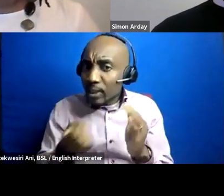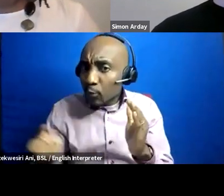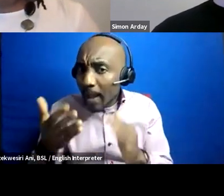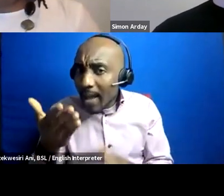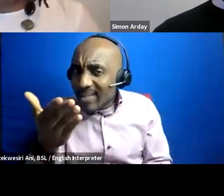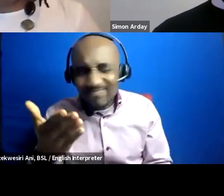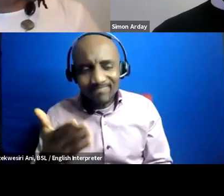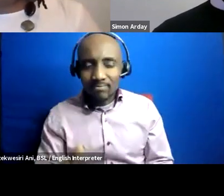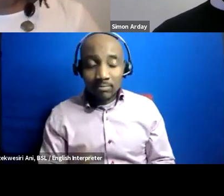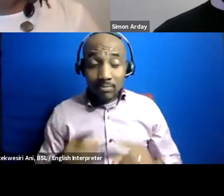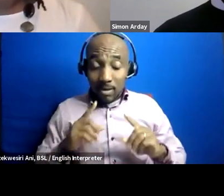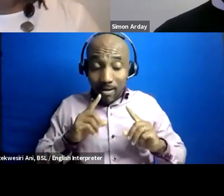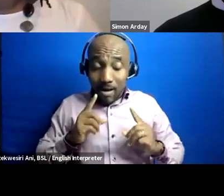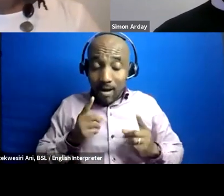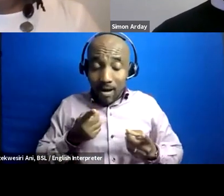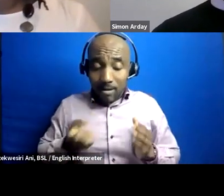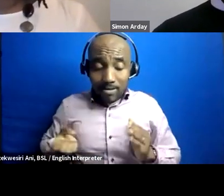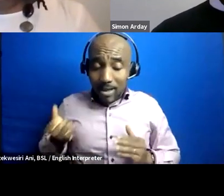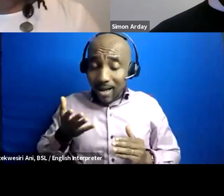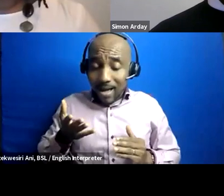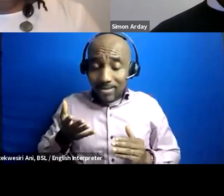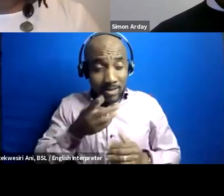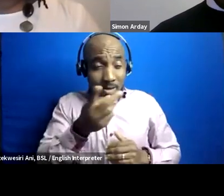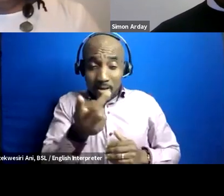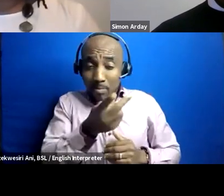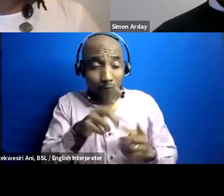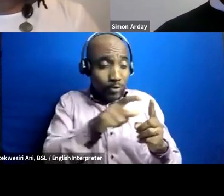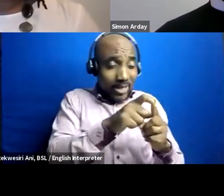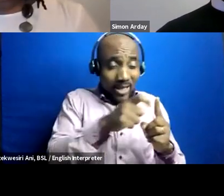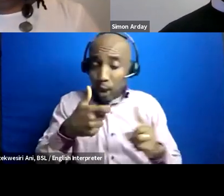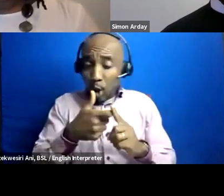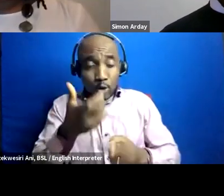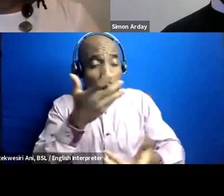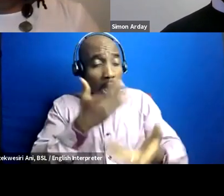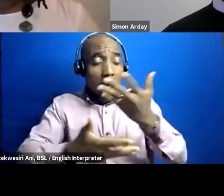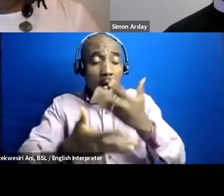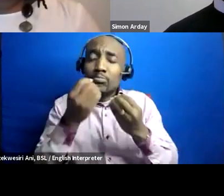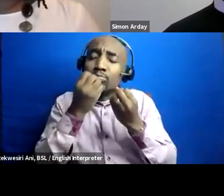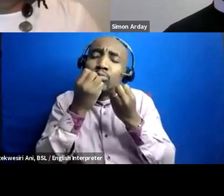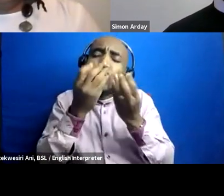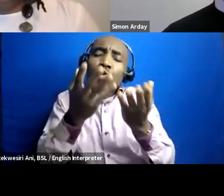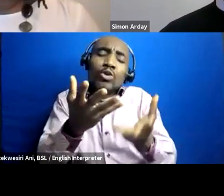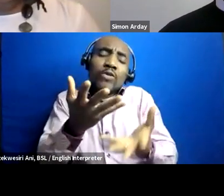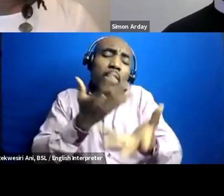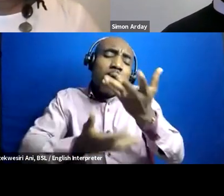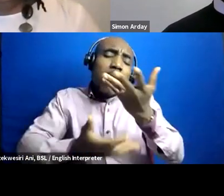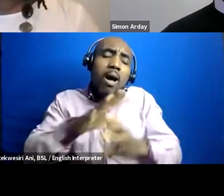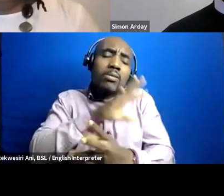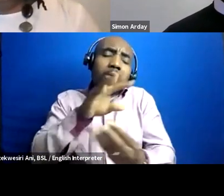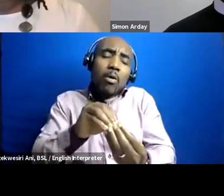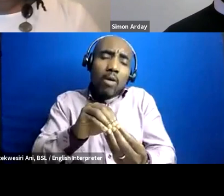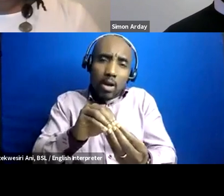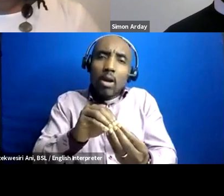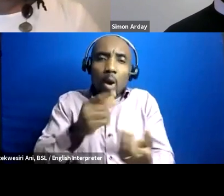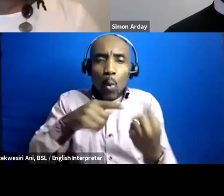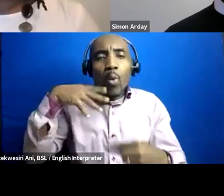No, I don't think I can add anything. I think you both, David and Kojo, have sort of beautifully summarized, I think, what we need